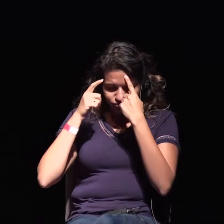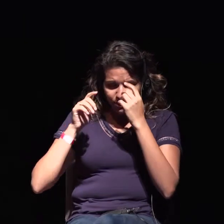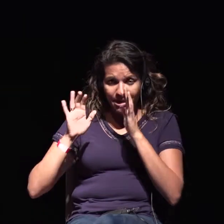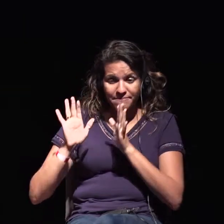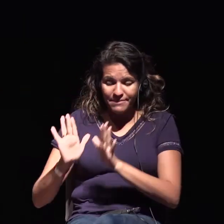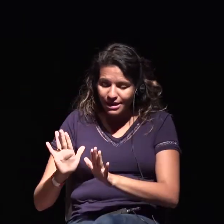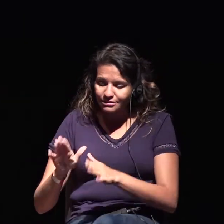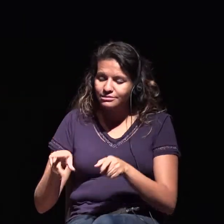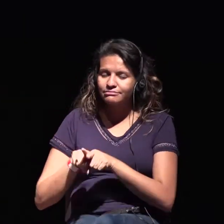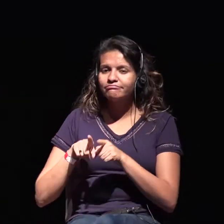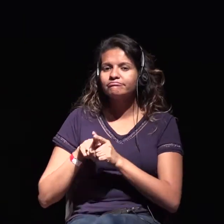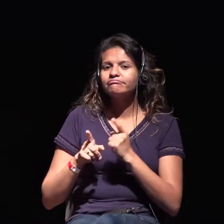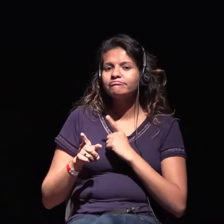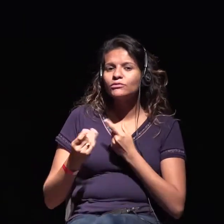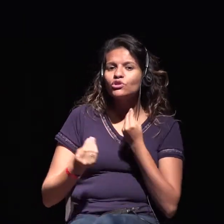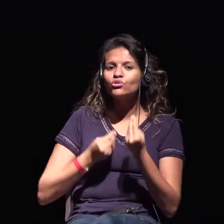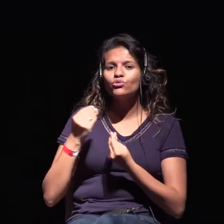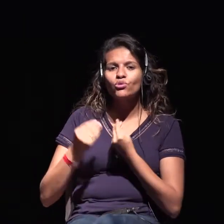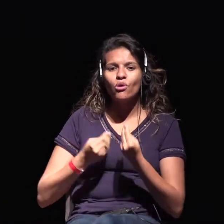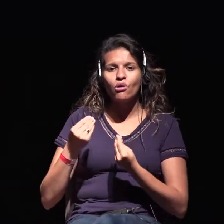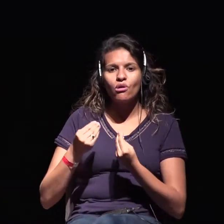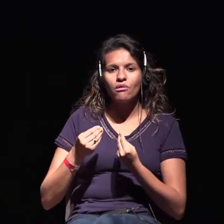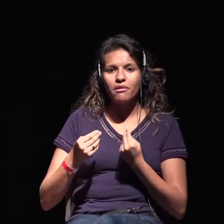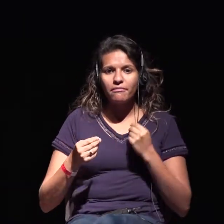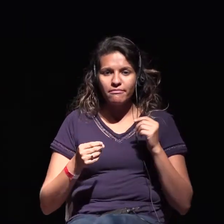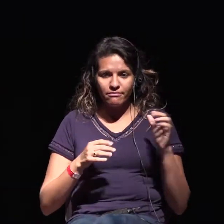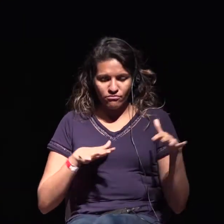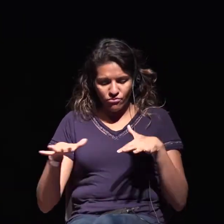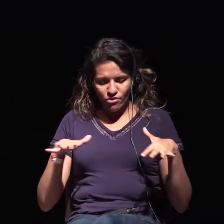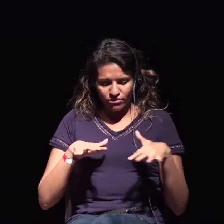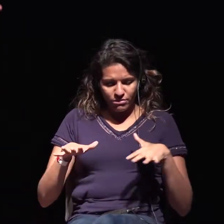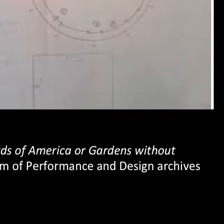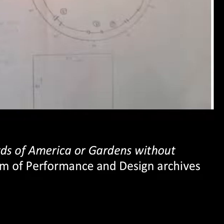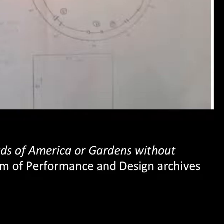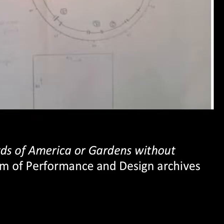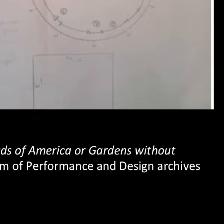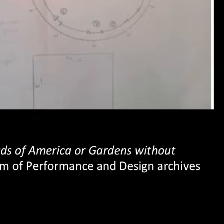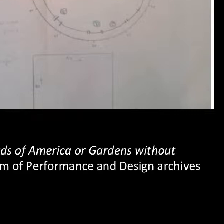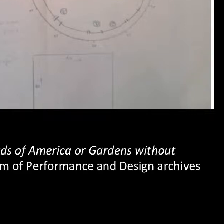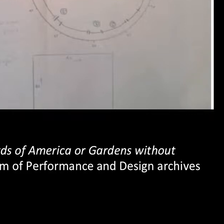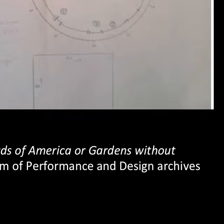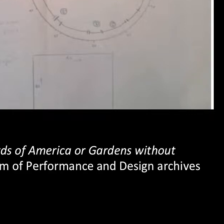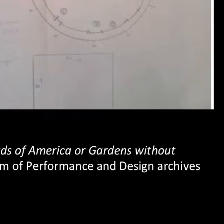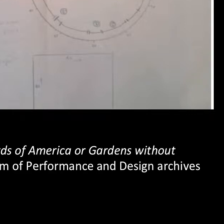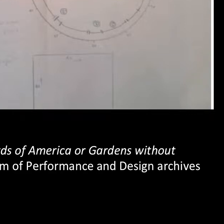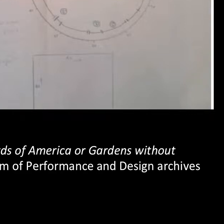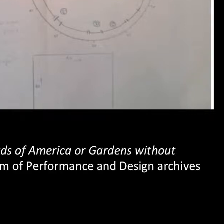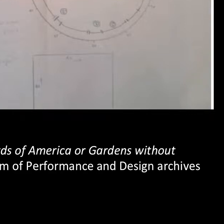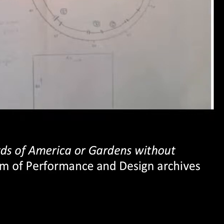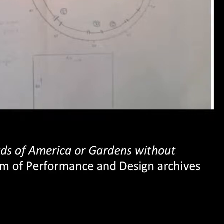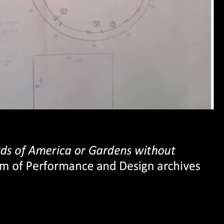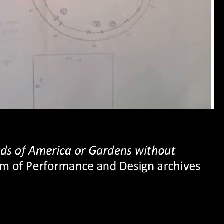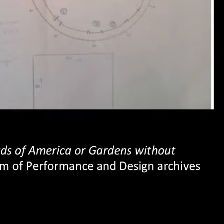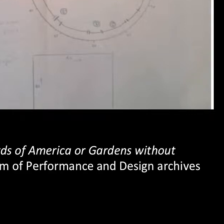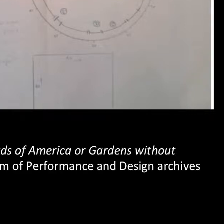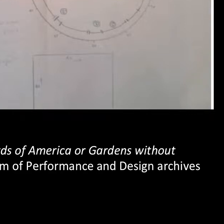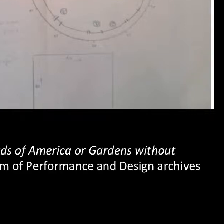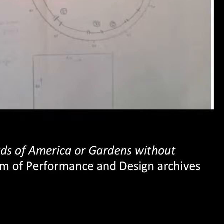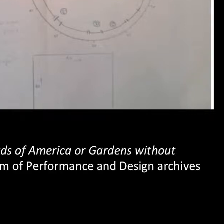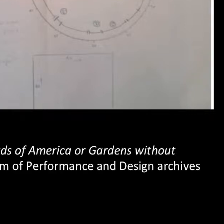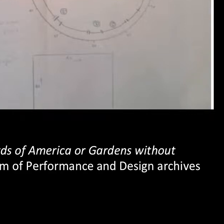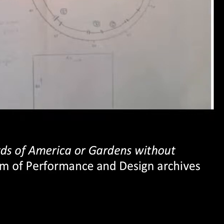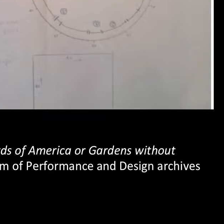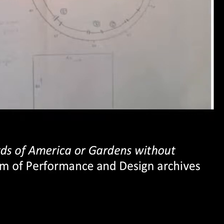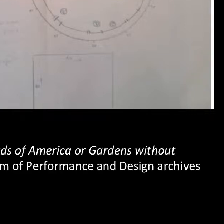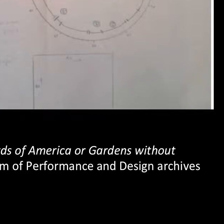page is contrary to kinesthetic experience. So this is one of Halprin's scores. Actually, you can barely see it.